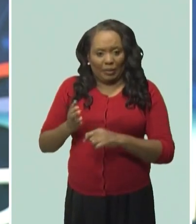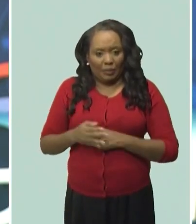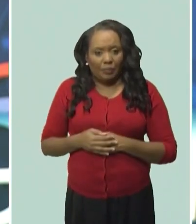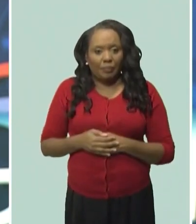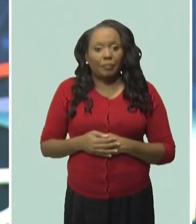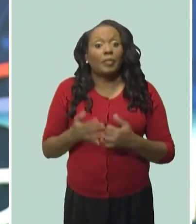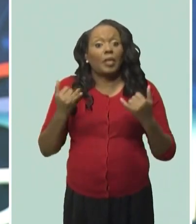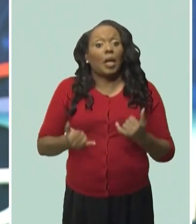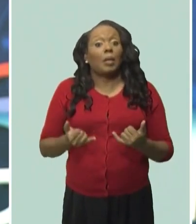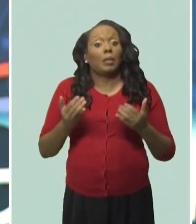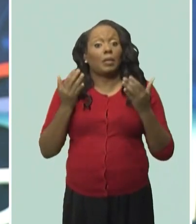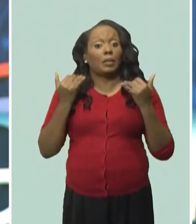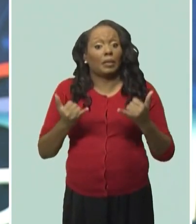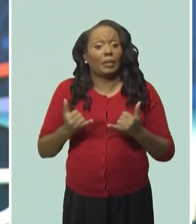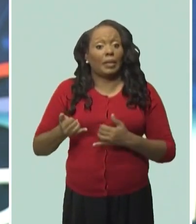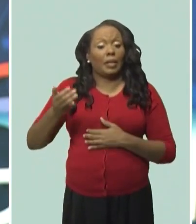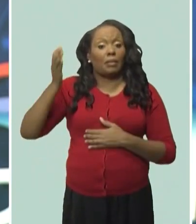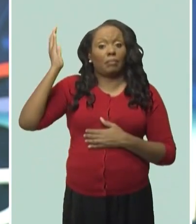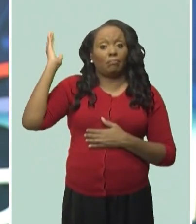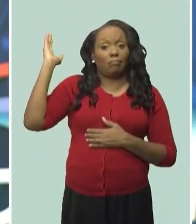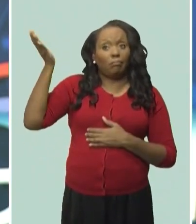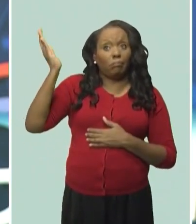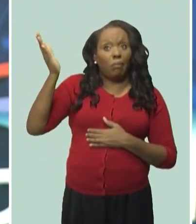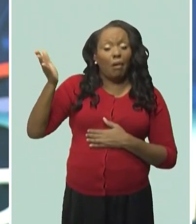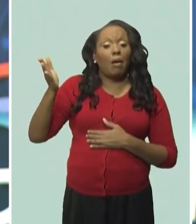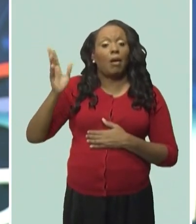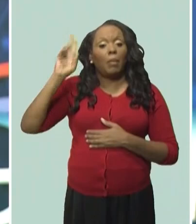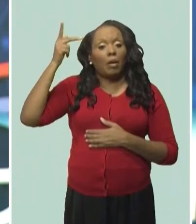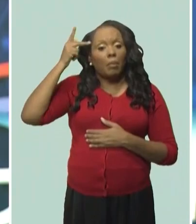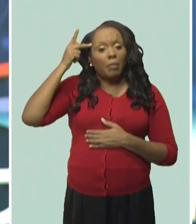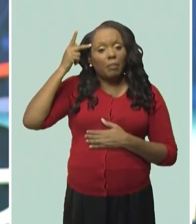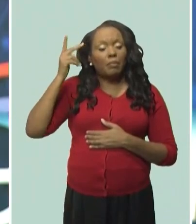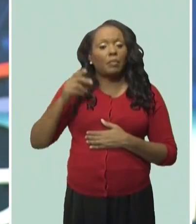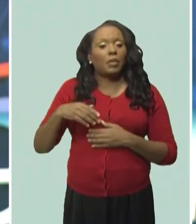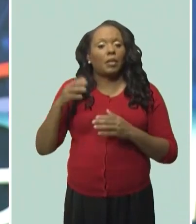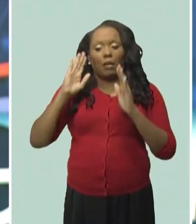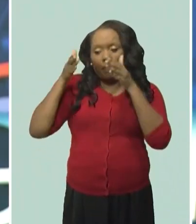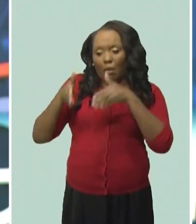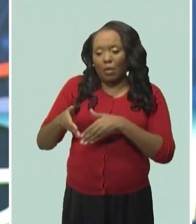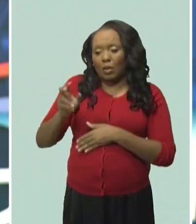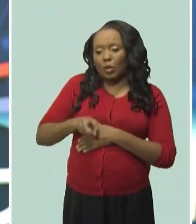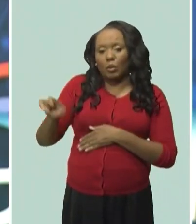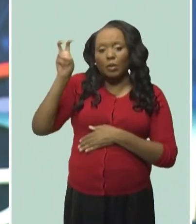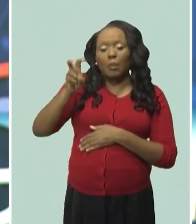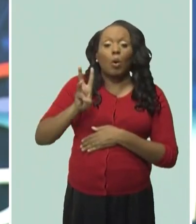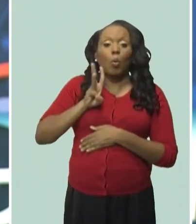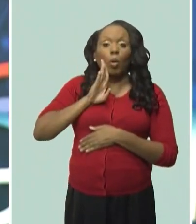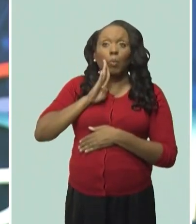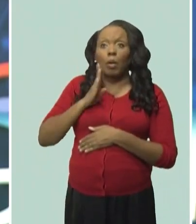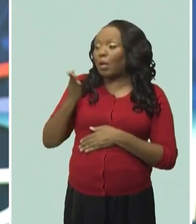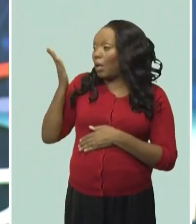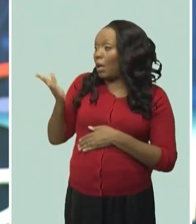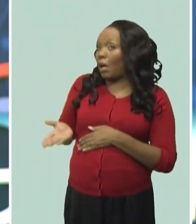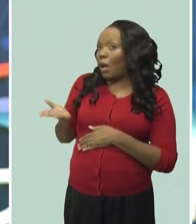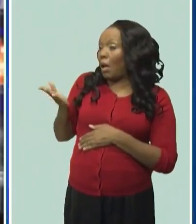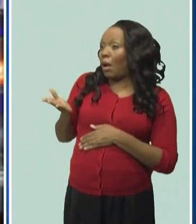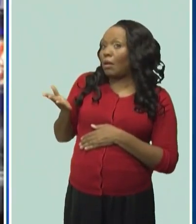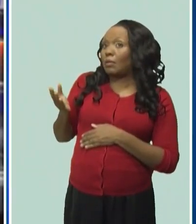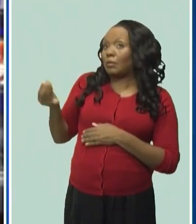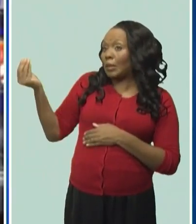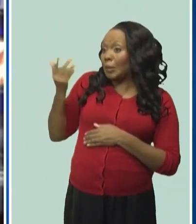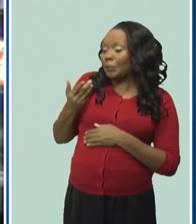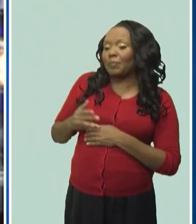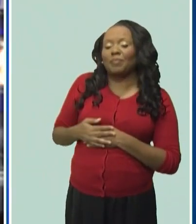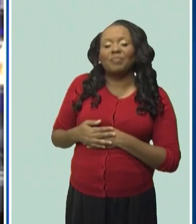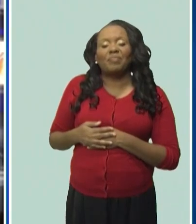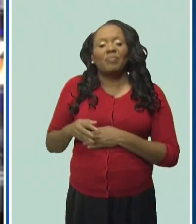in Parliament. The focus continued on tourism, and Wendy Burt joins us now to bring us the latest. Wendy. Well, Pearson, we heard from